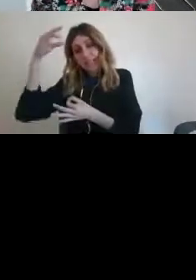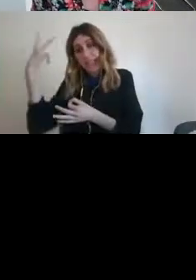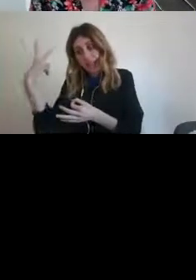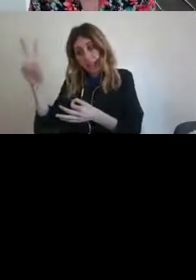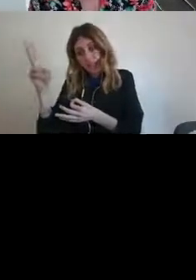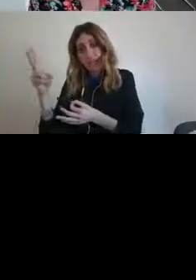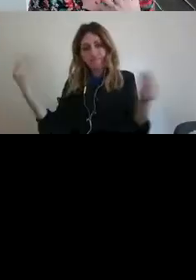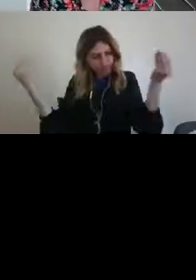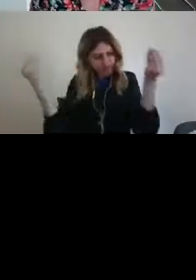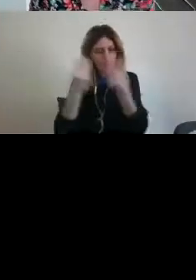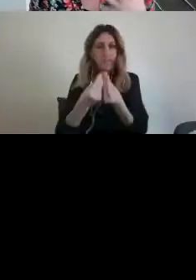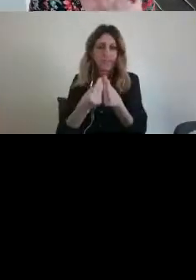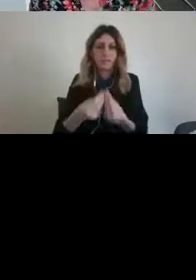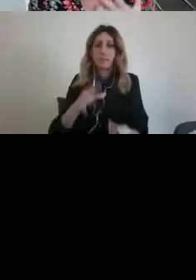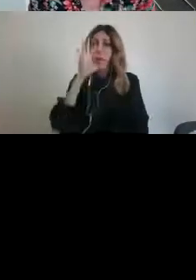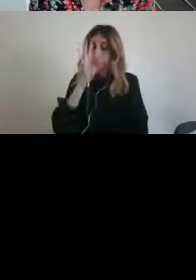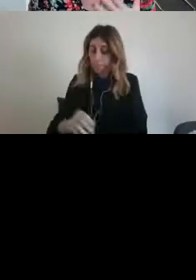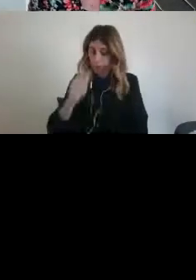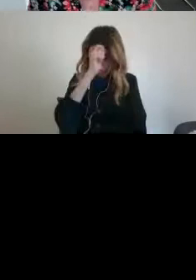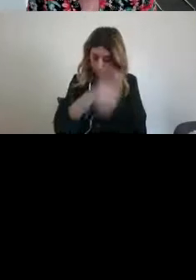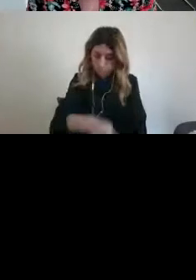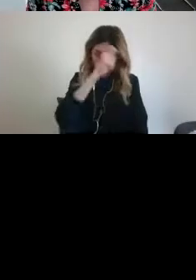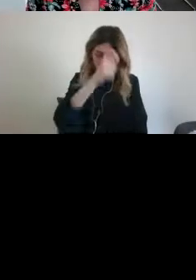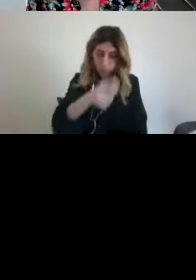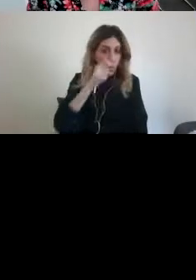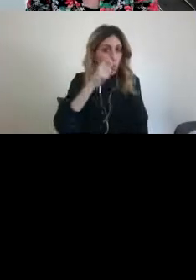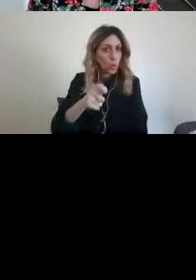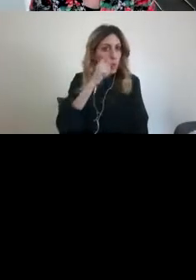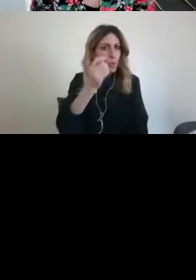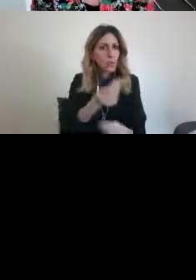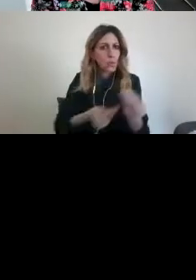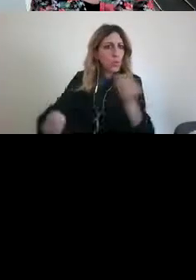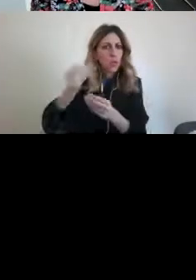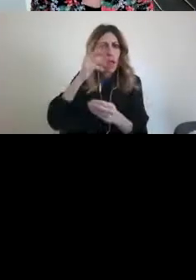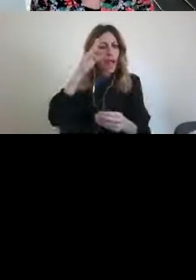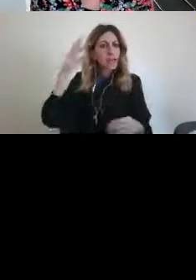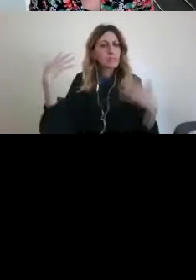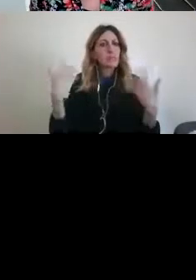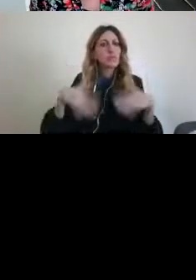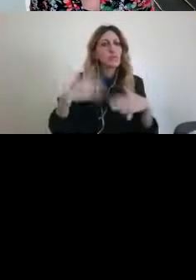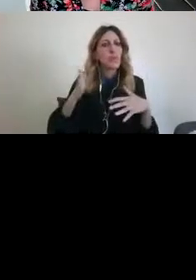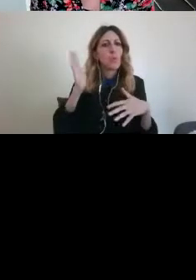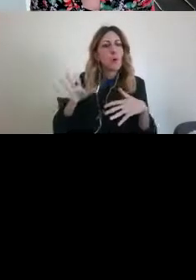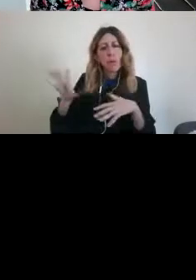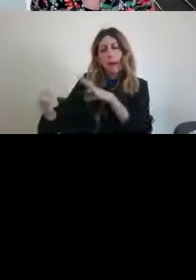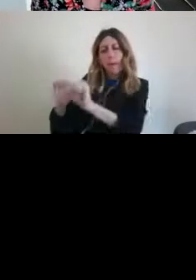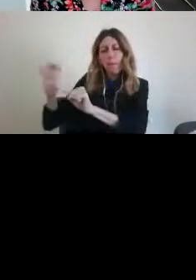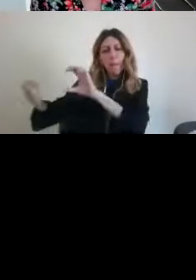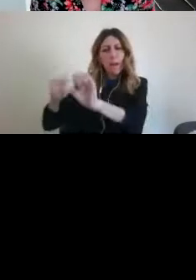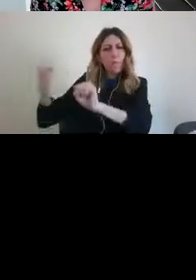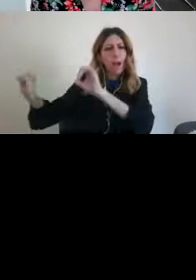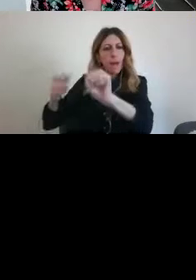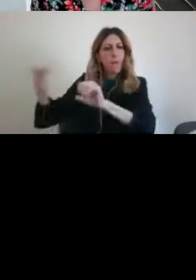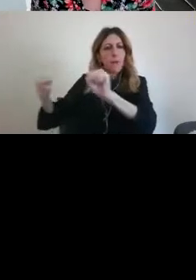become amazingly smart in reading and understanding texts. That means you cannot get away anymore with